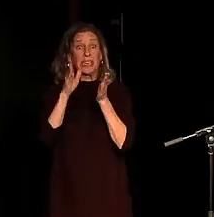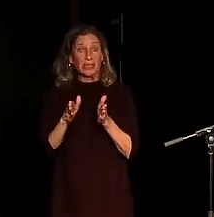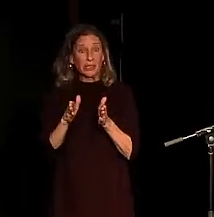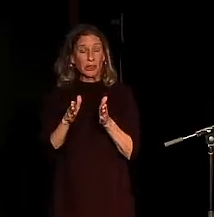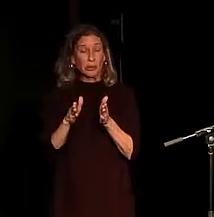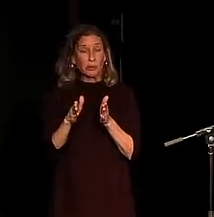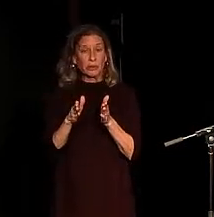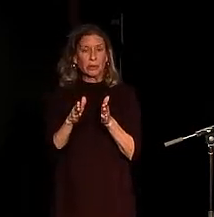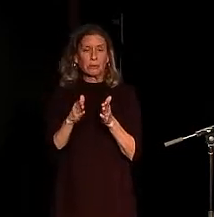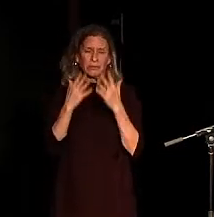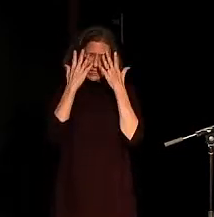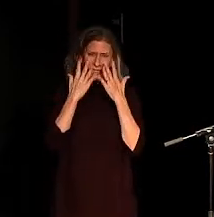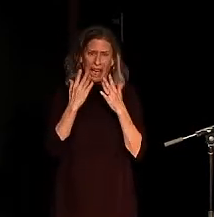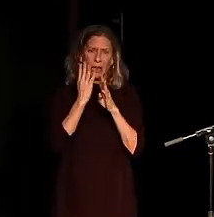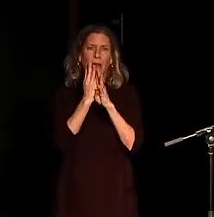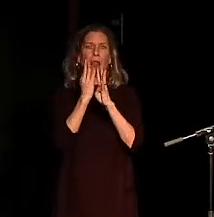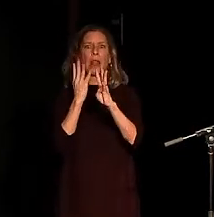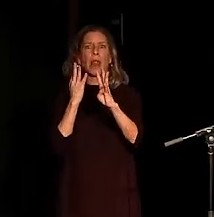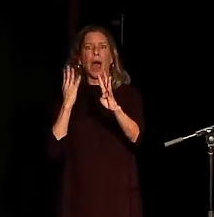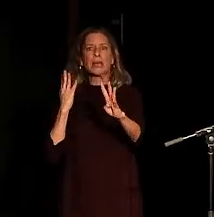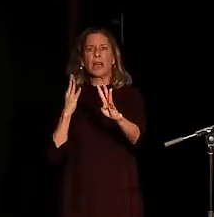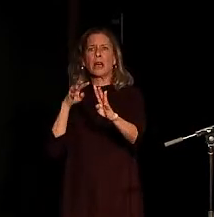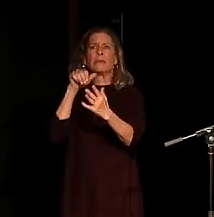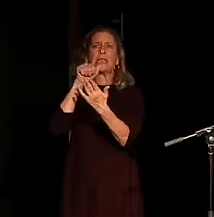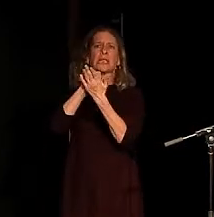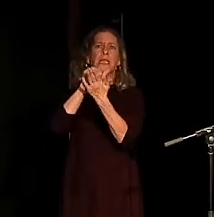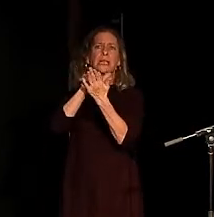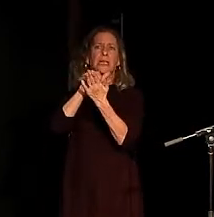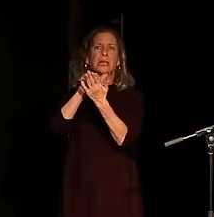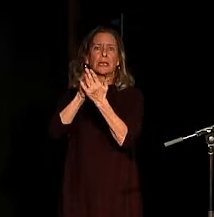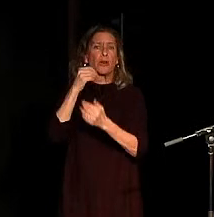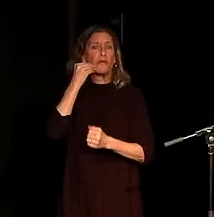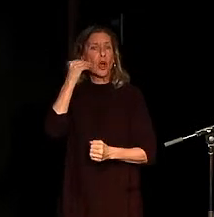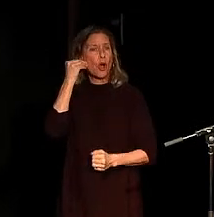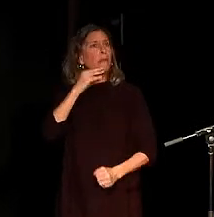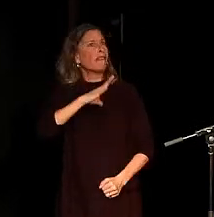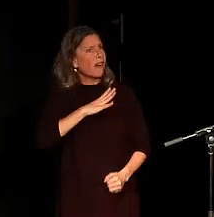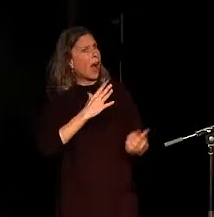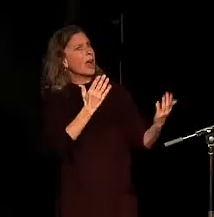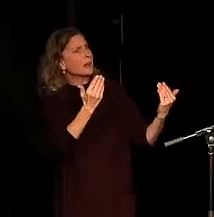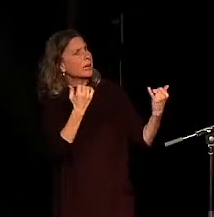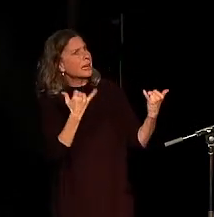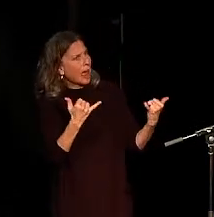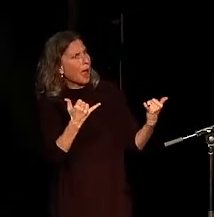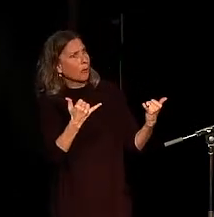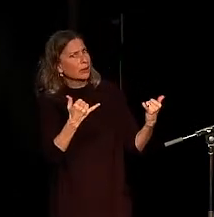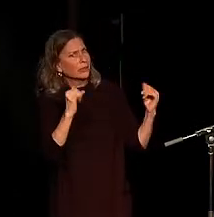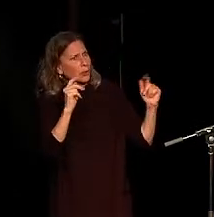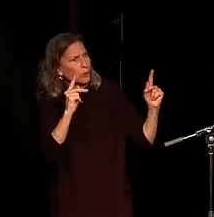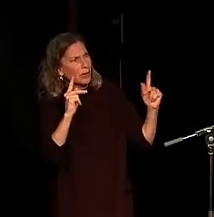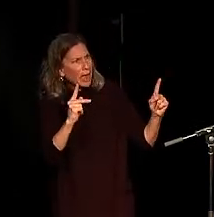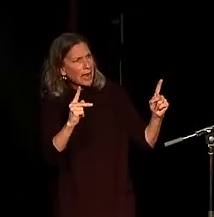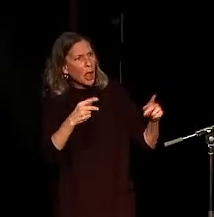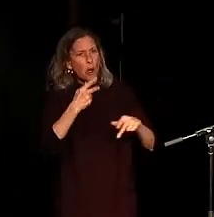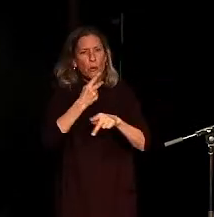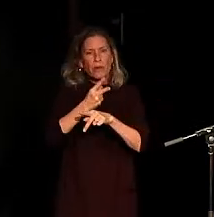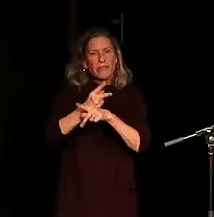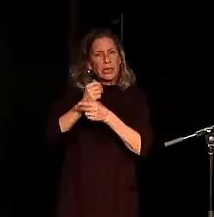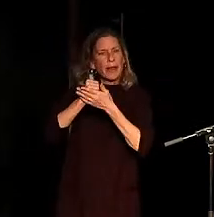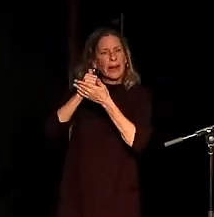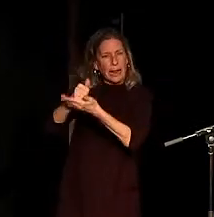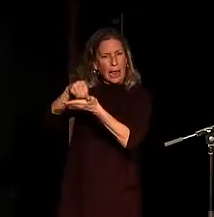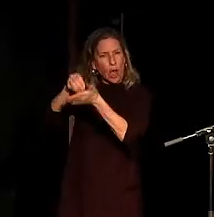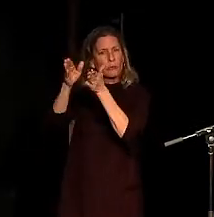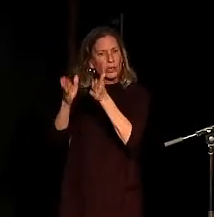literally, unfortunately, you know, lined up outside of your door. And she said, no, that's fine. Talk about it, President Adams. I mean, we'll find ways to help